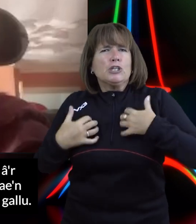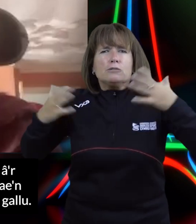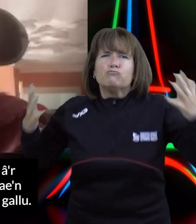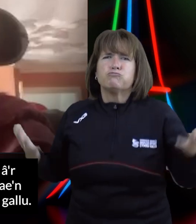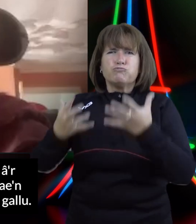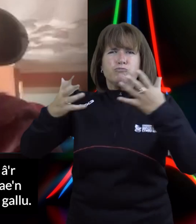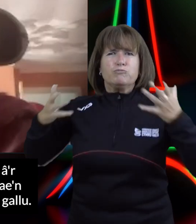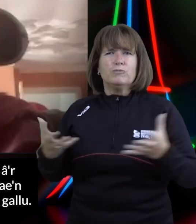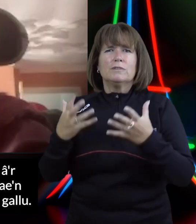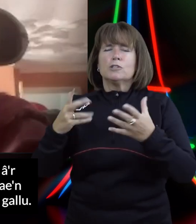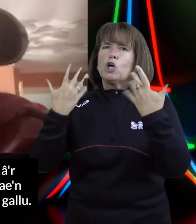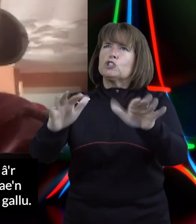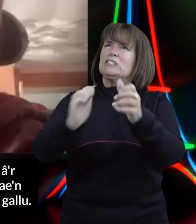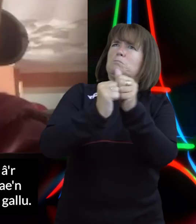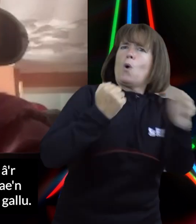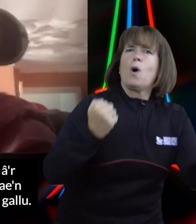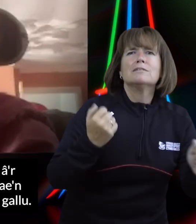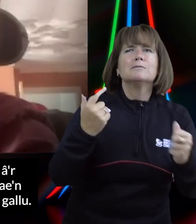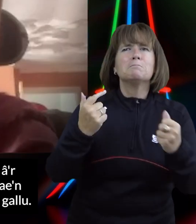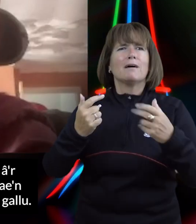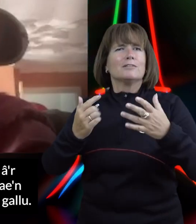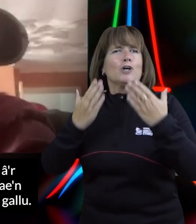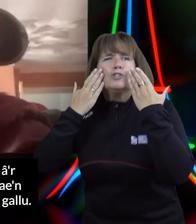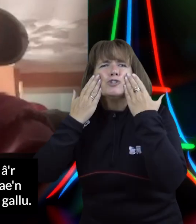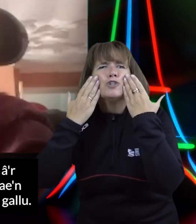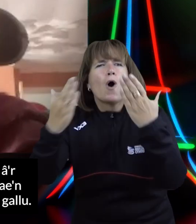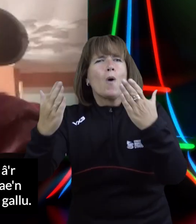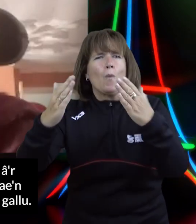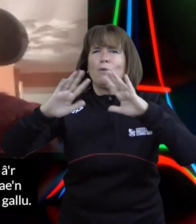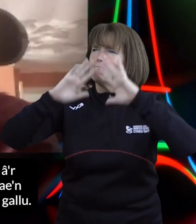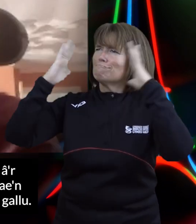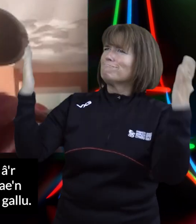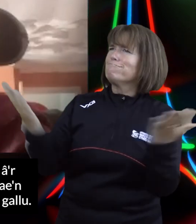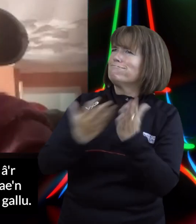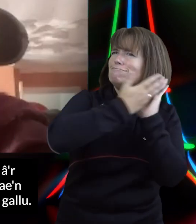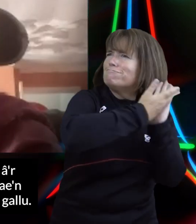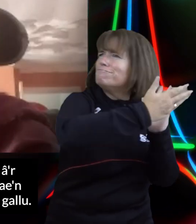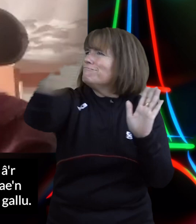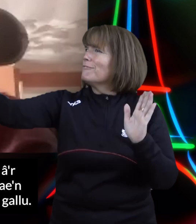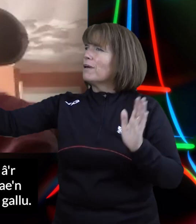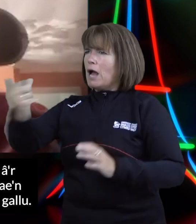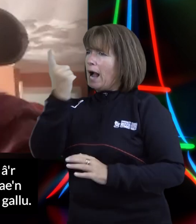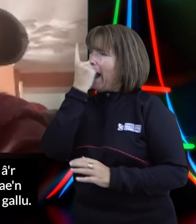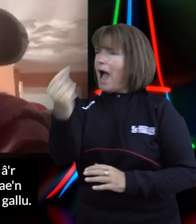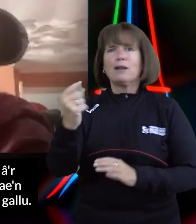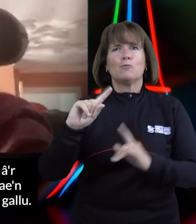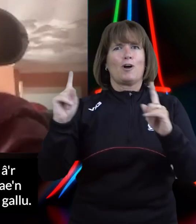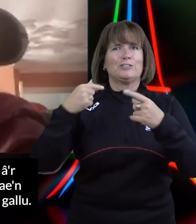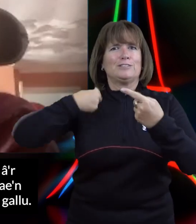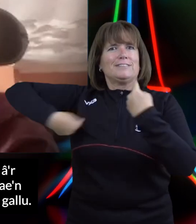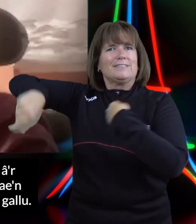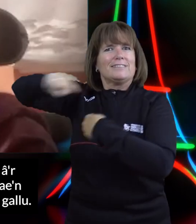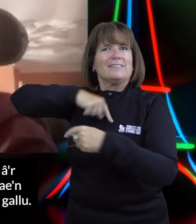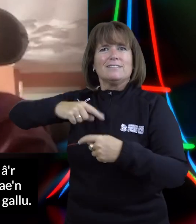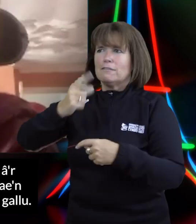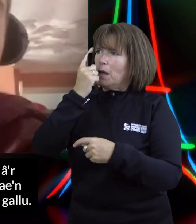it, the sort of it's not just about sport. It's sort of about showing the wider population what can be